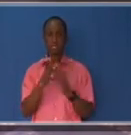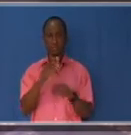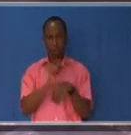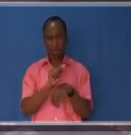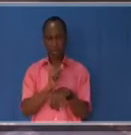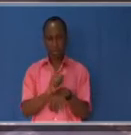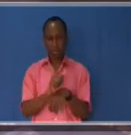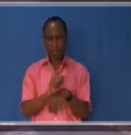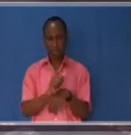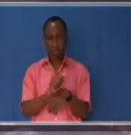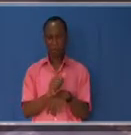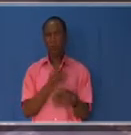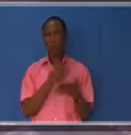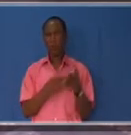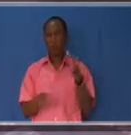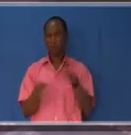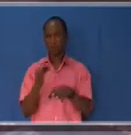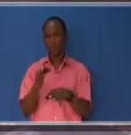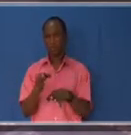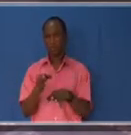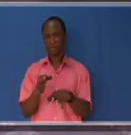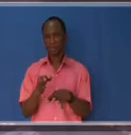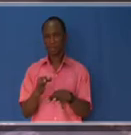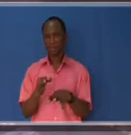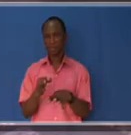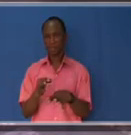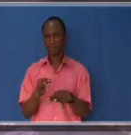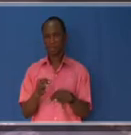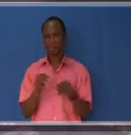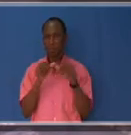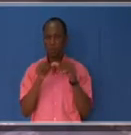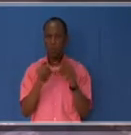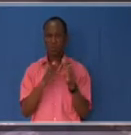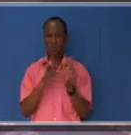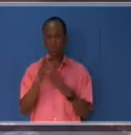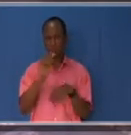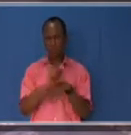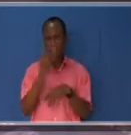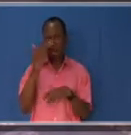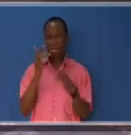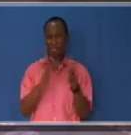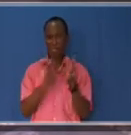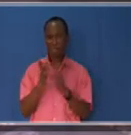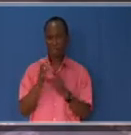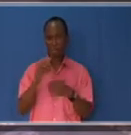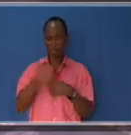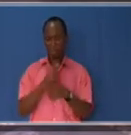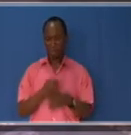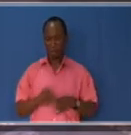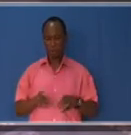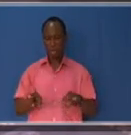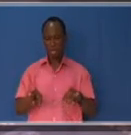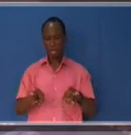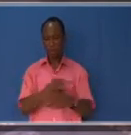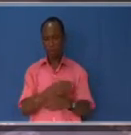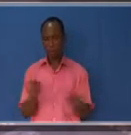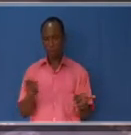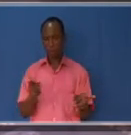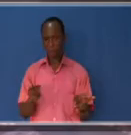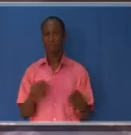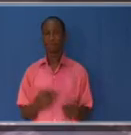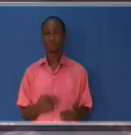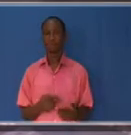ho ma ye eye urade Jesus Kristo na hum kron kron no ba se Jesus in someone yankopon di